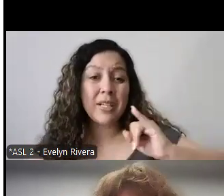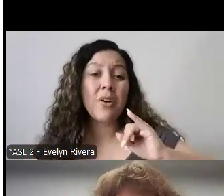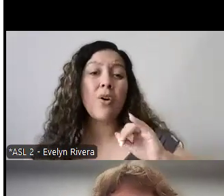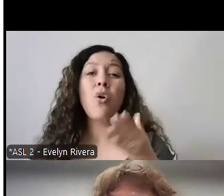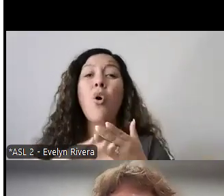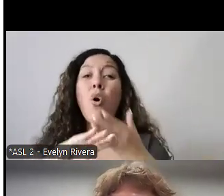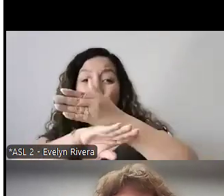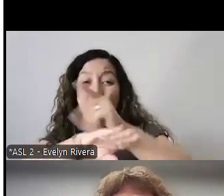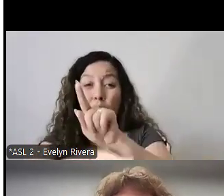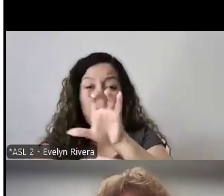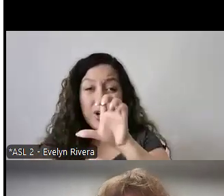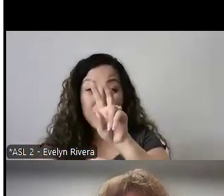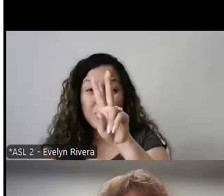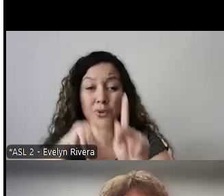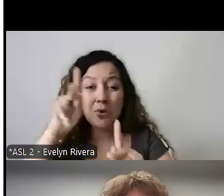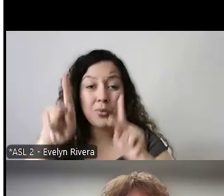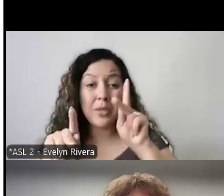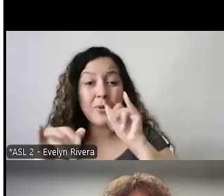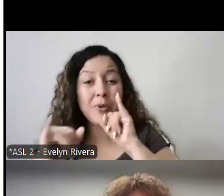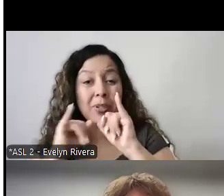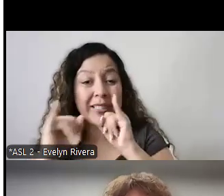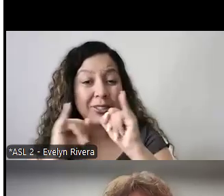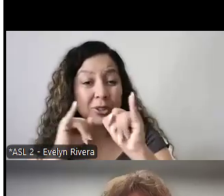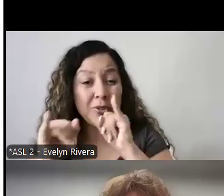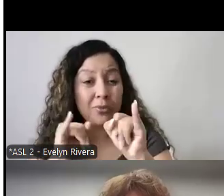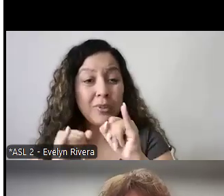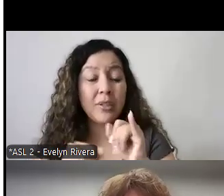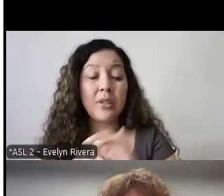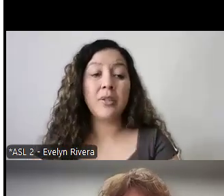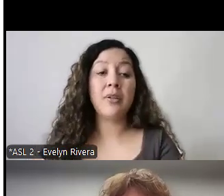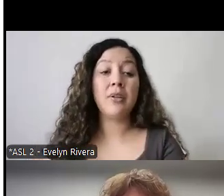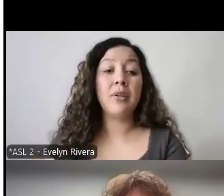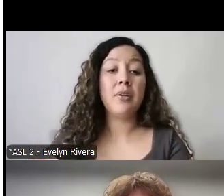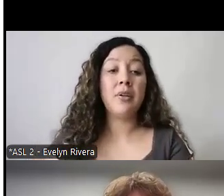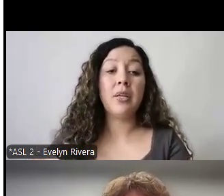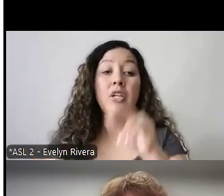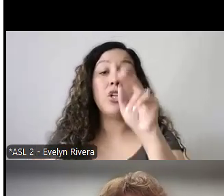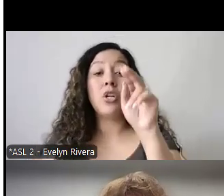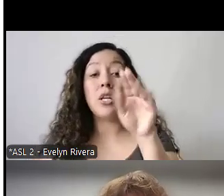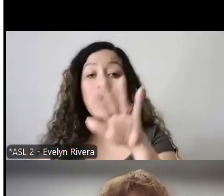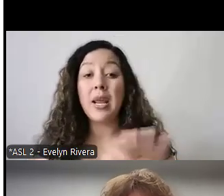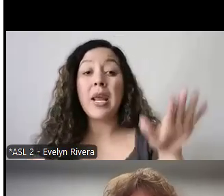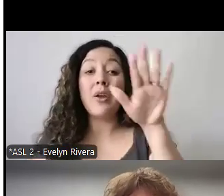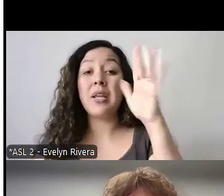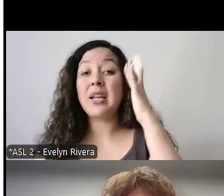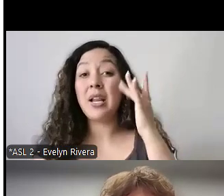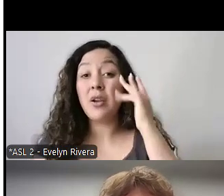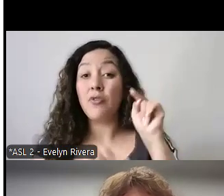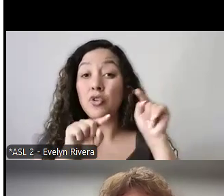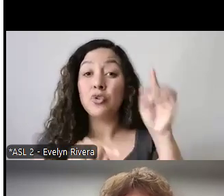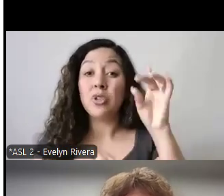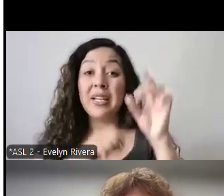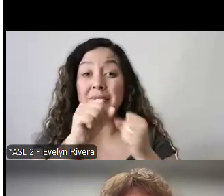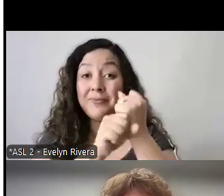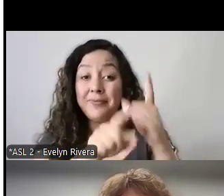102 people living alone with cognitive impairment in urban, rural California over 8 years. And